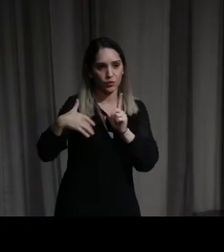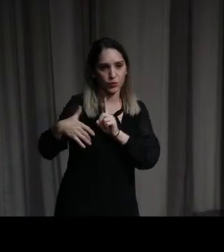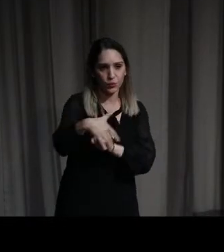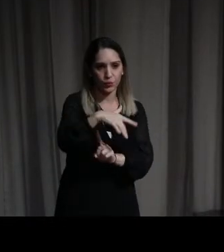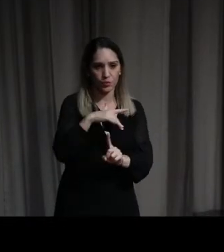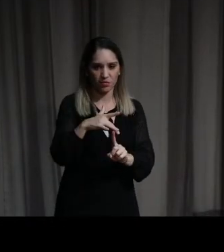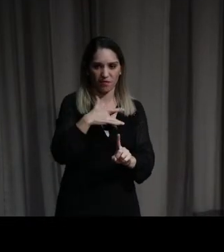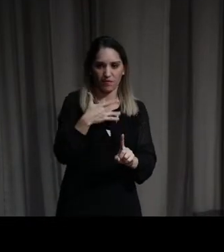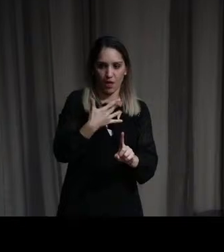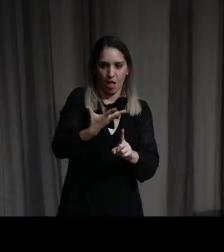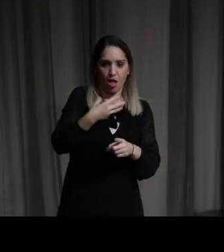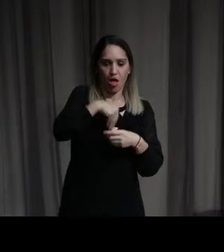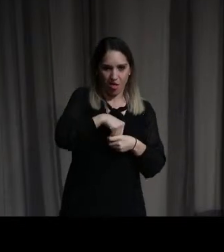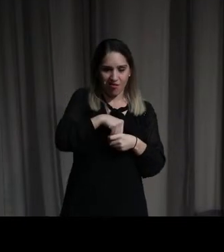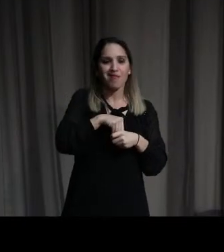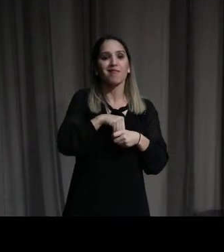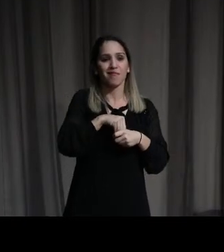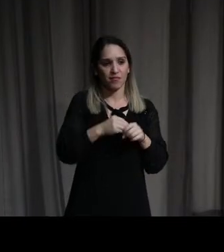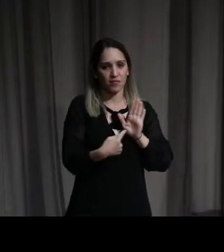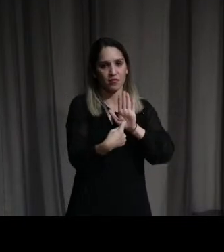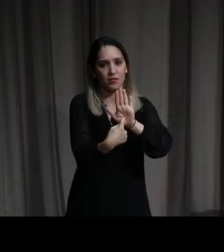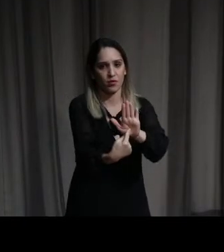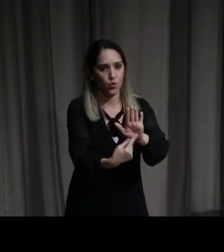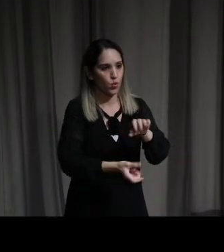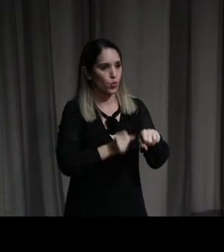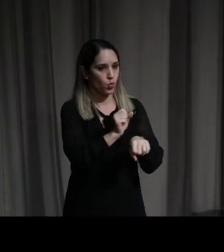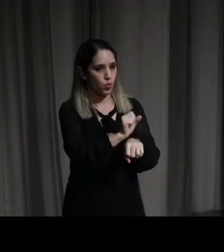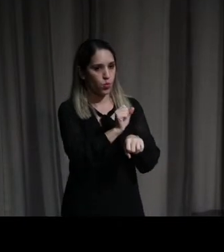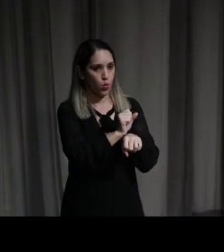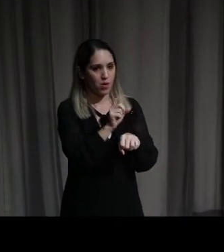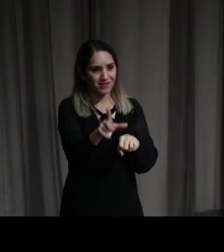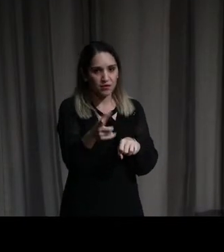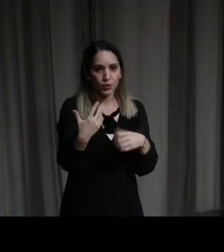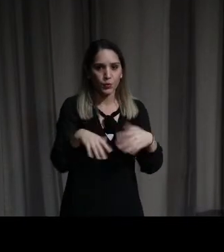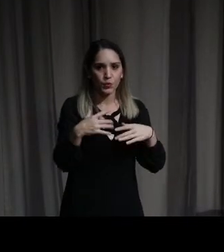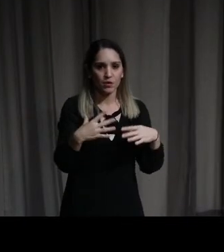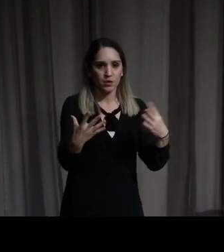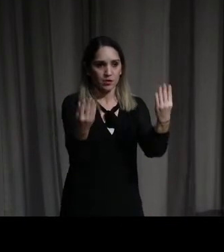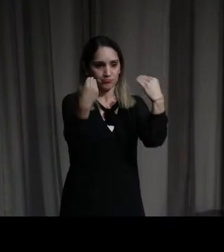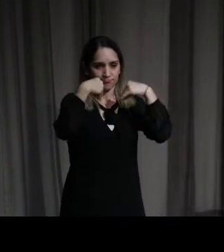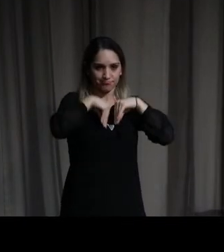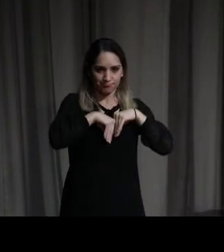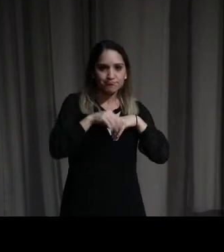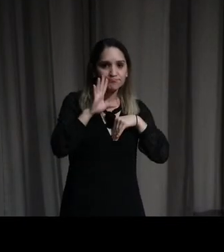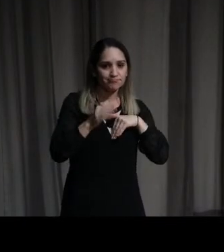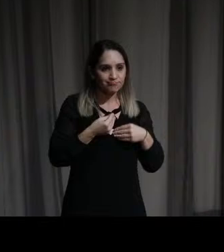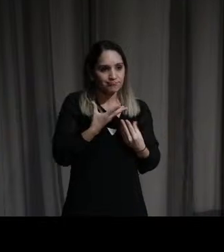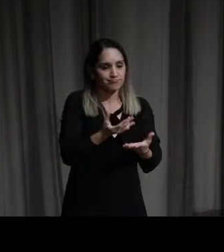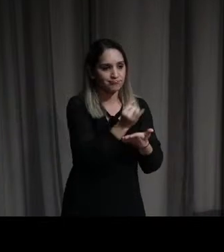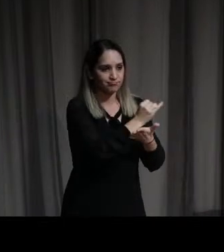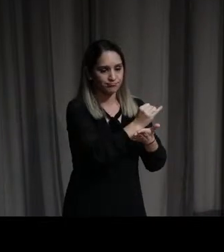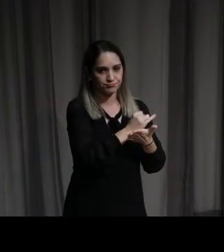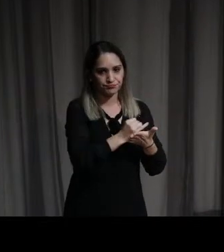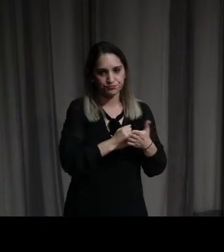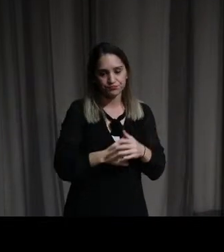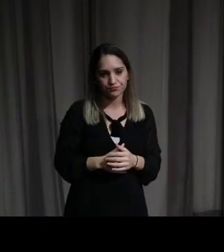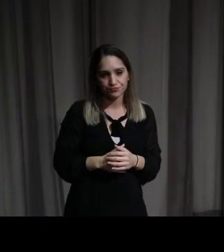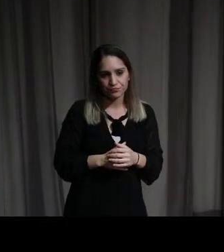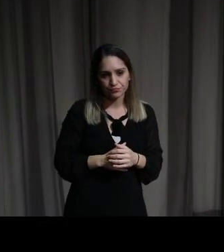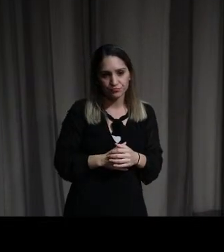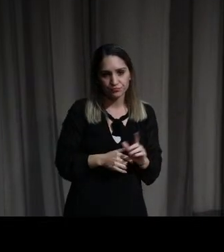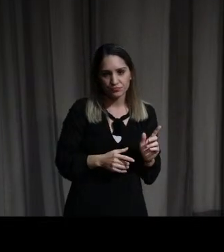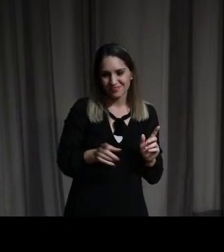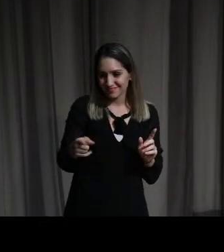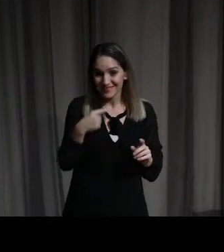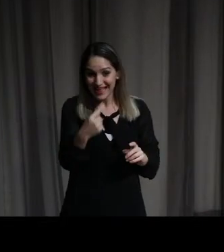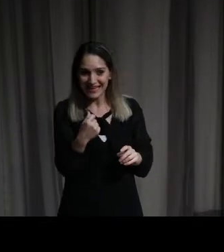to the work and to the inspiration for so much of the work without coming right out and saying, I'm a